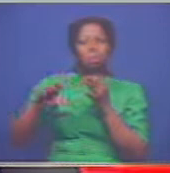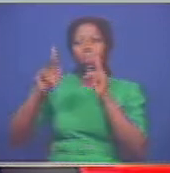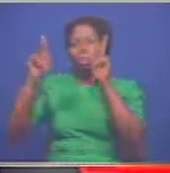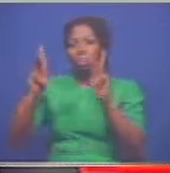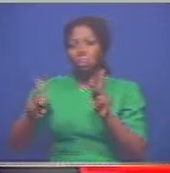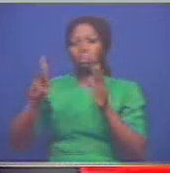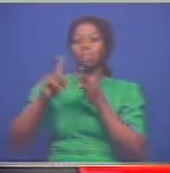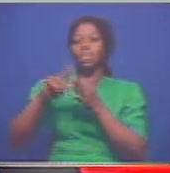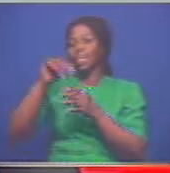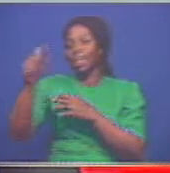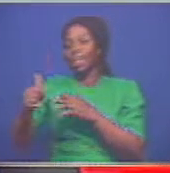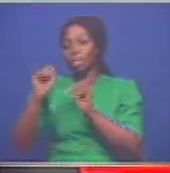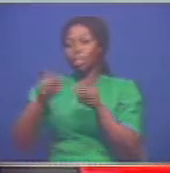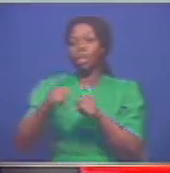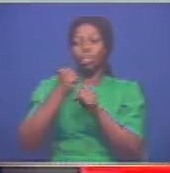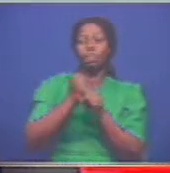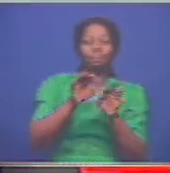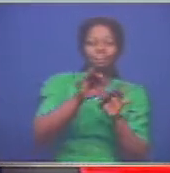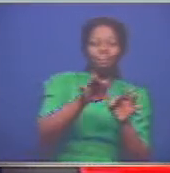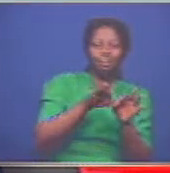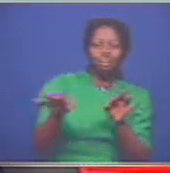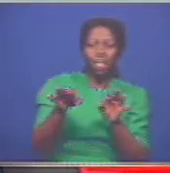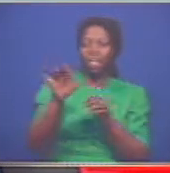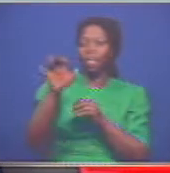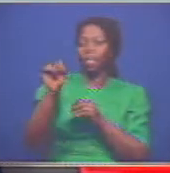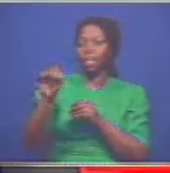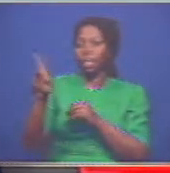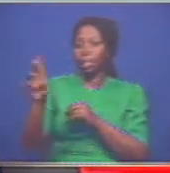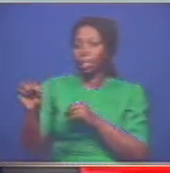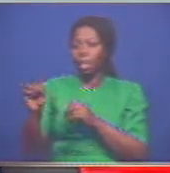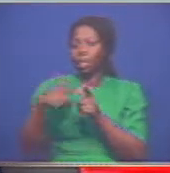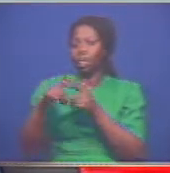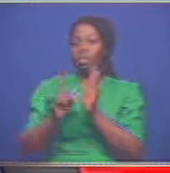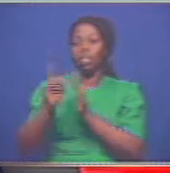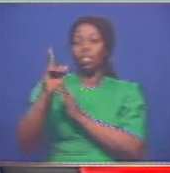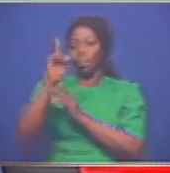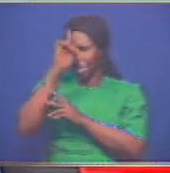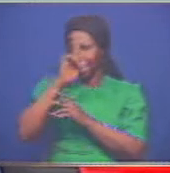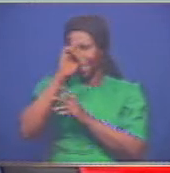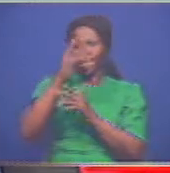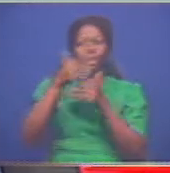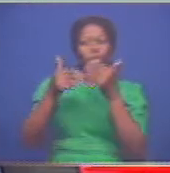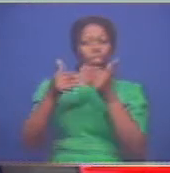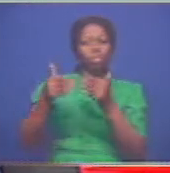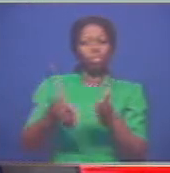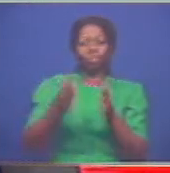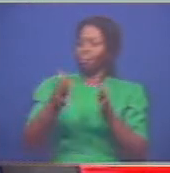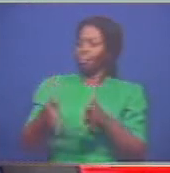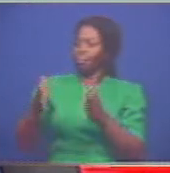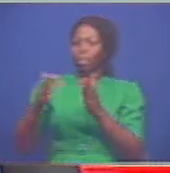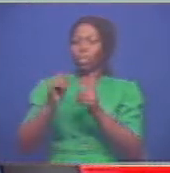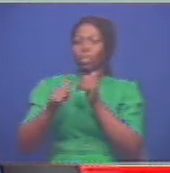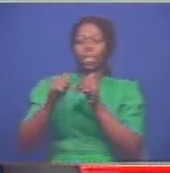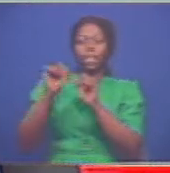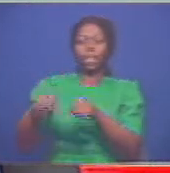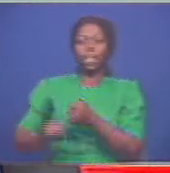Then what you do in those areas, you develop serious infrastructure that can be able to support people who are building. The government cannot build houses